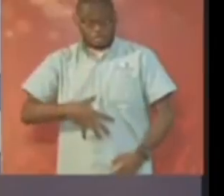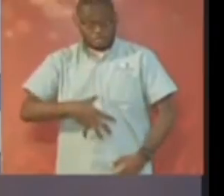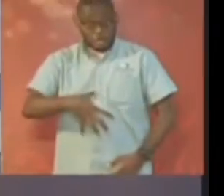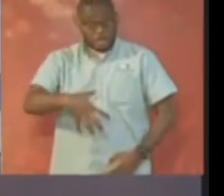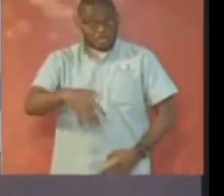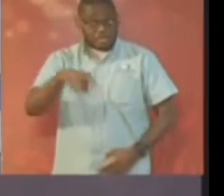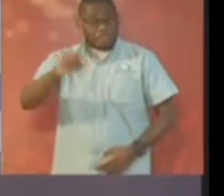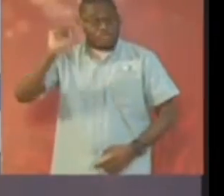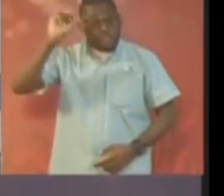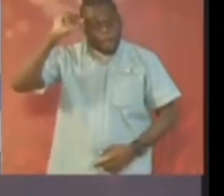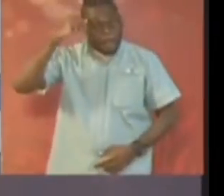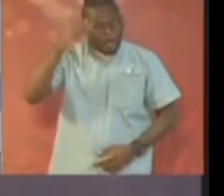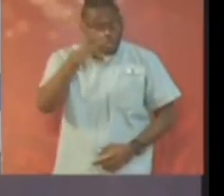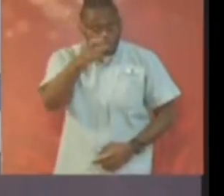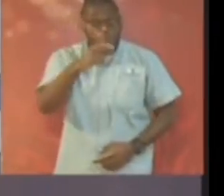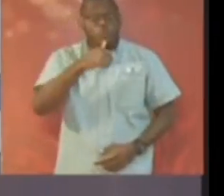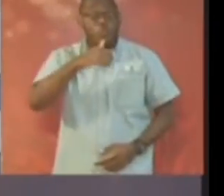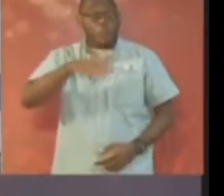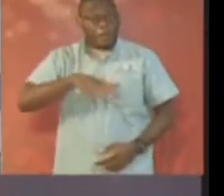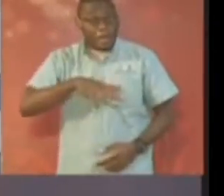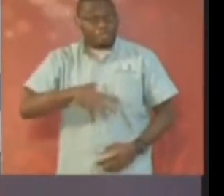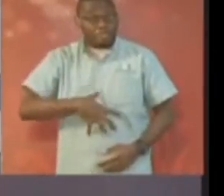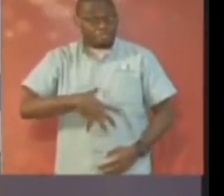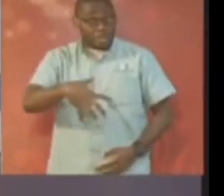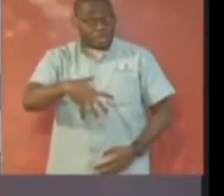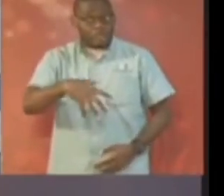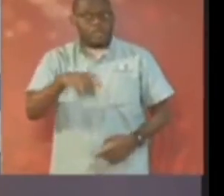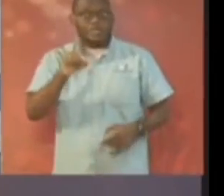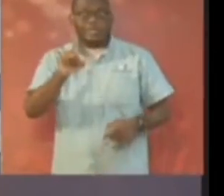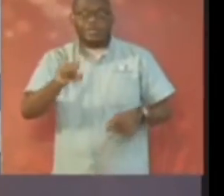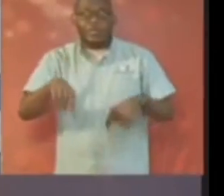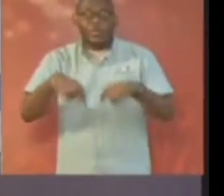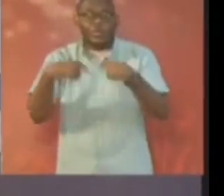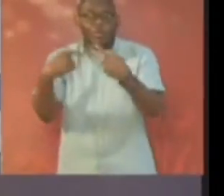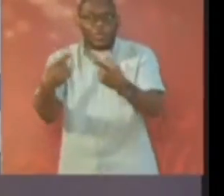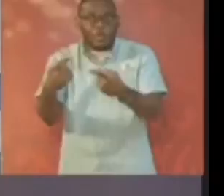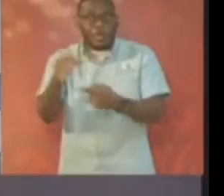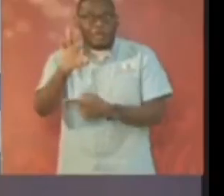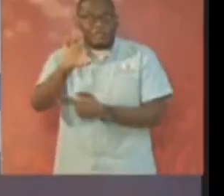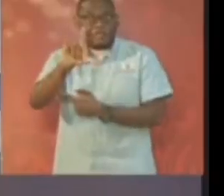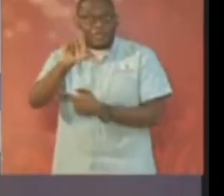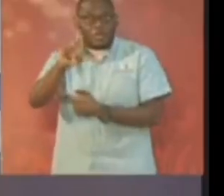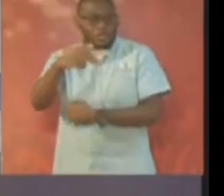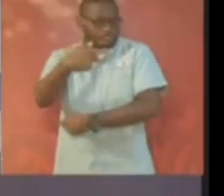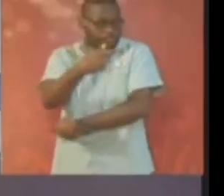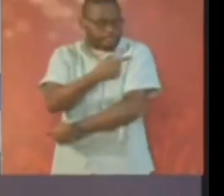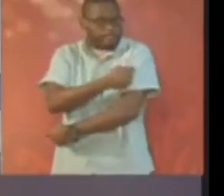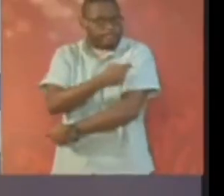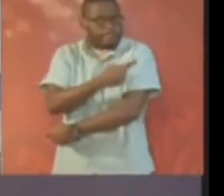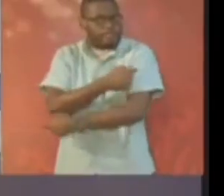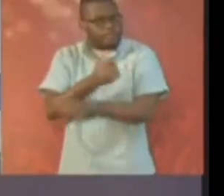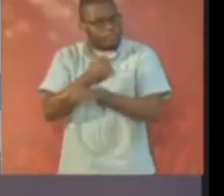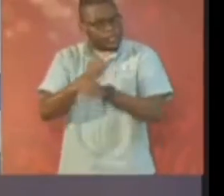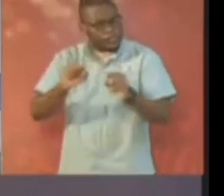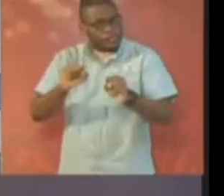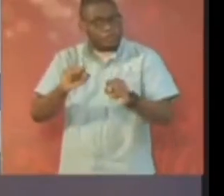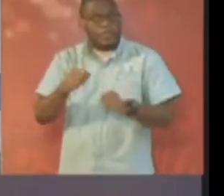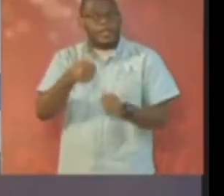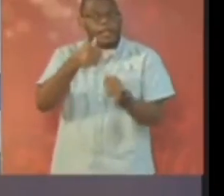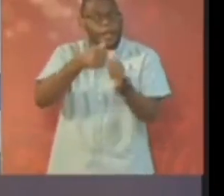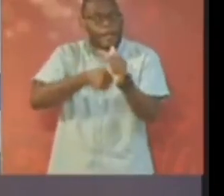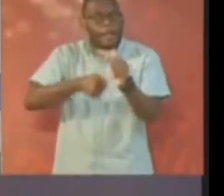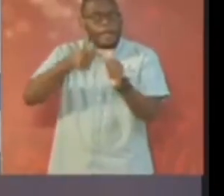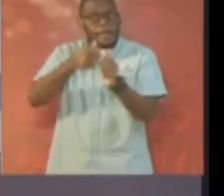pregnant population, please get that flu vaccine for this season's influenza strains. Every flu